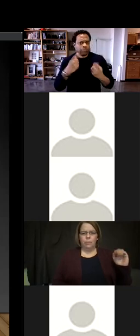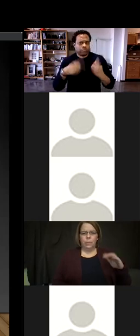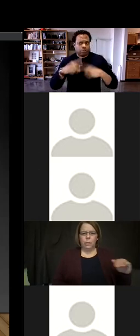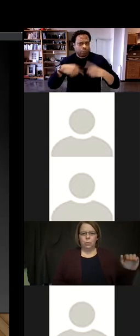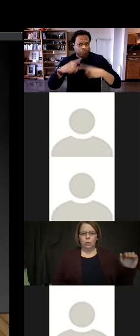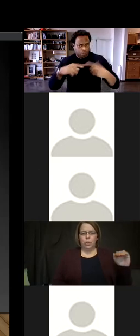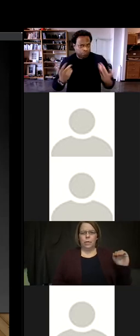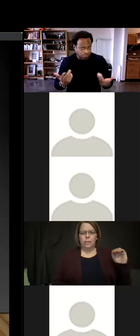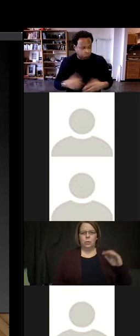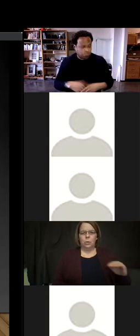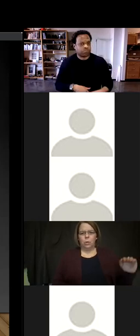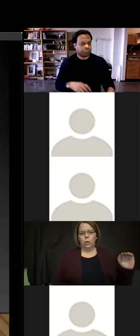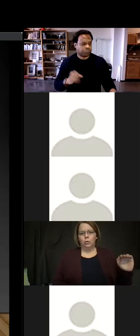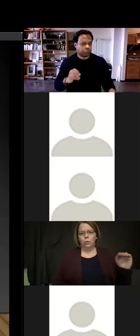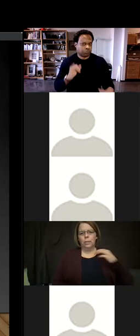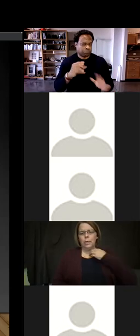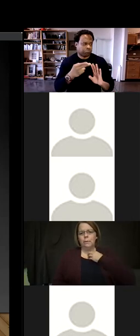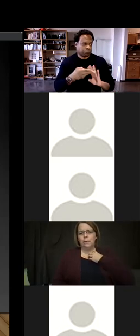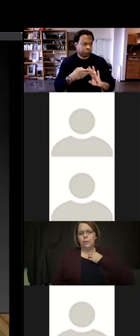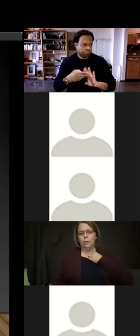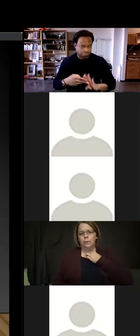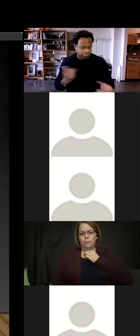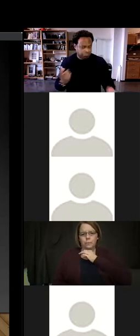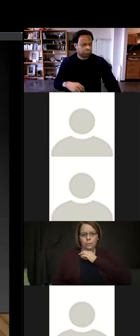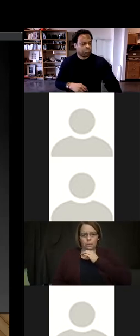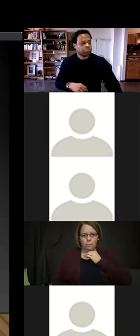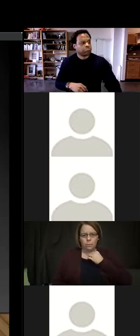They never really socialized or were culturally deaf.